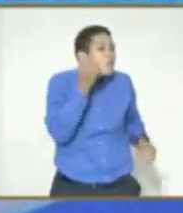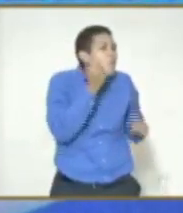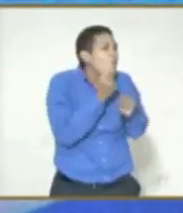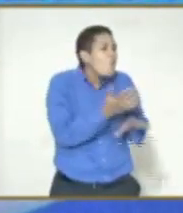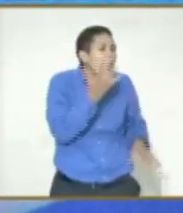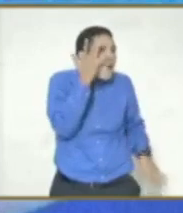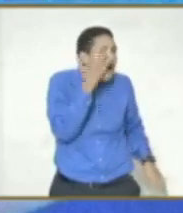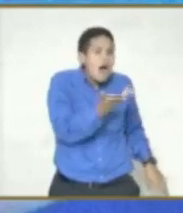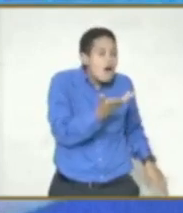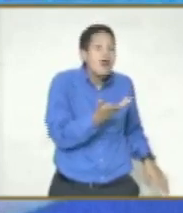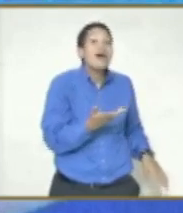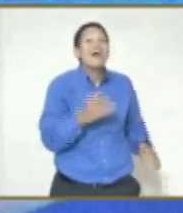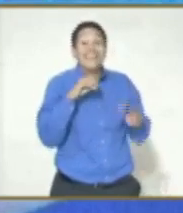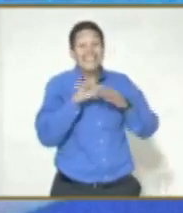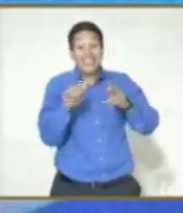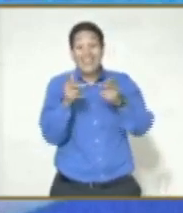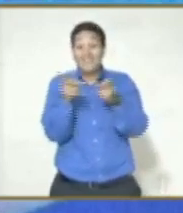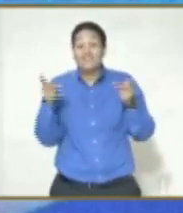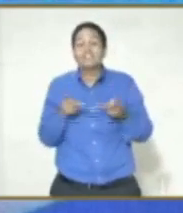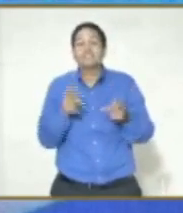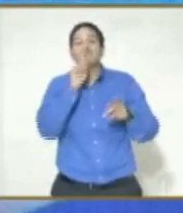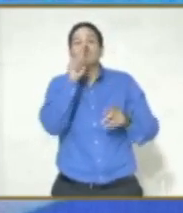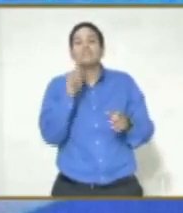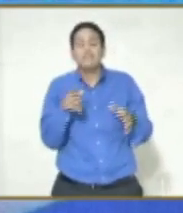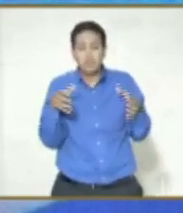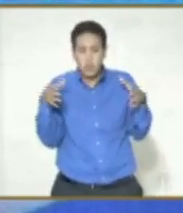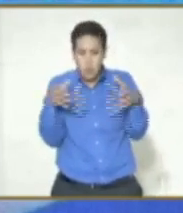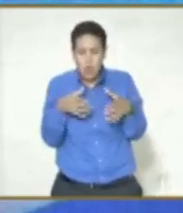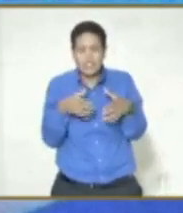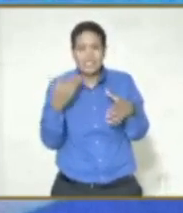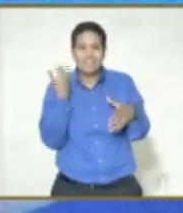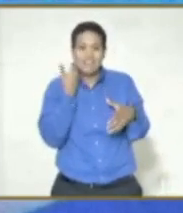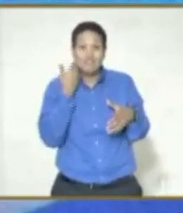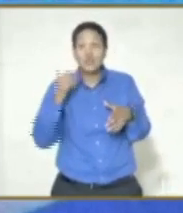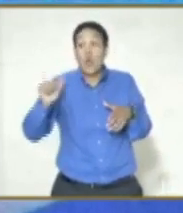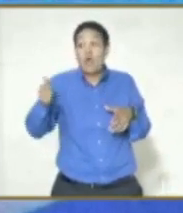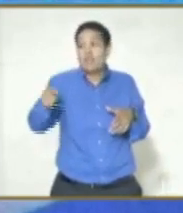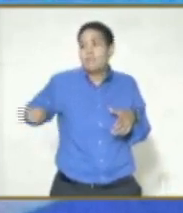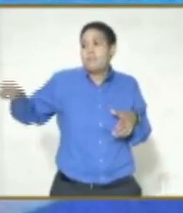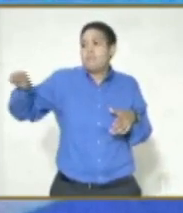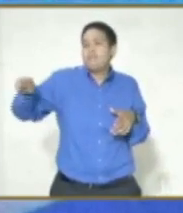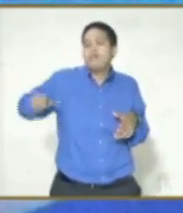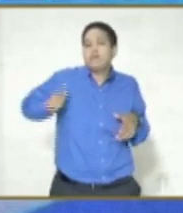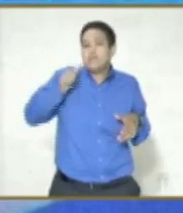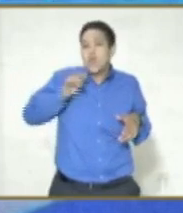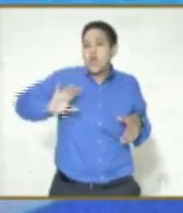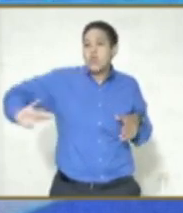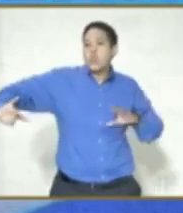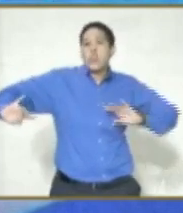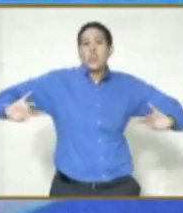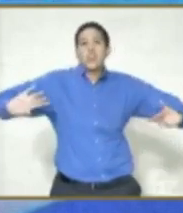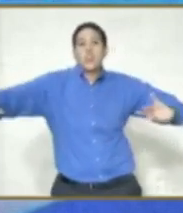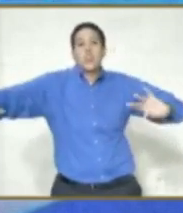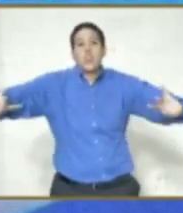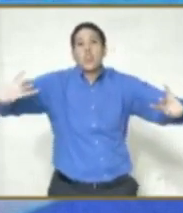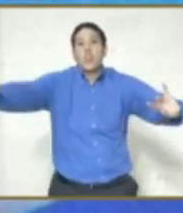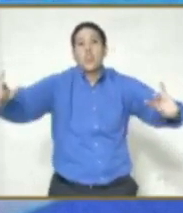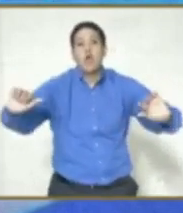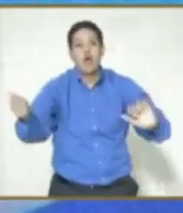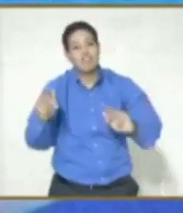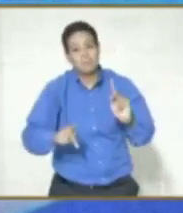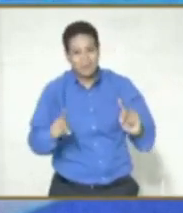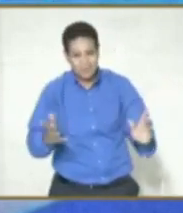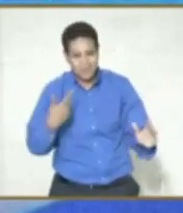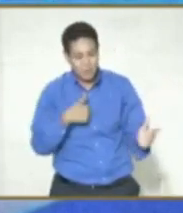certainly within the facility is to contain the fever so other residents are not affected. And we have discussed this